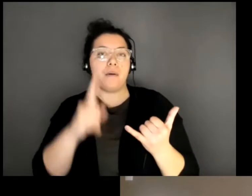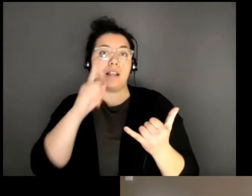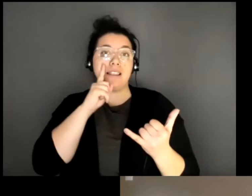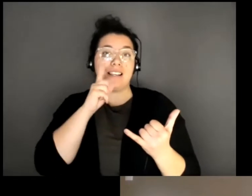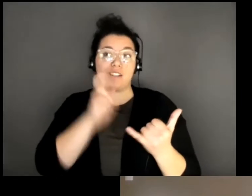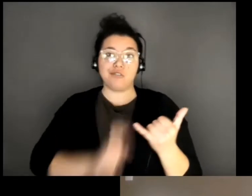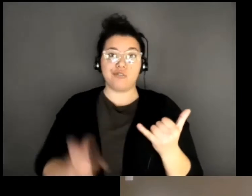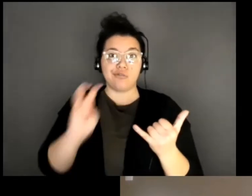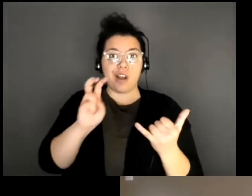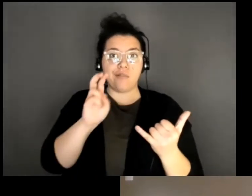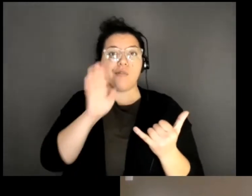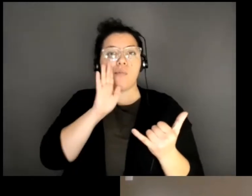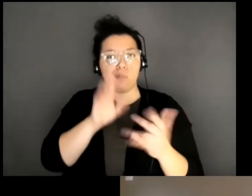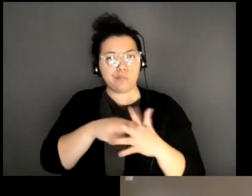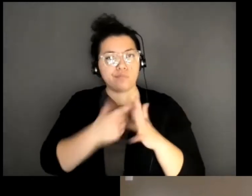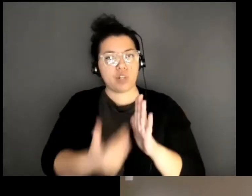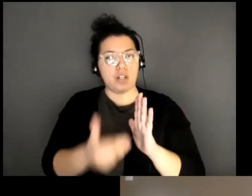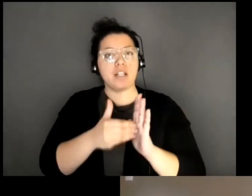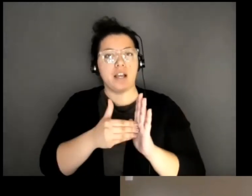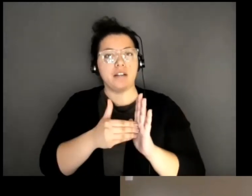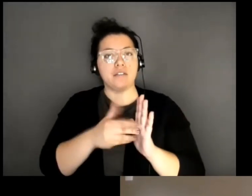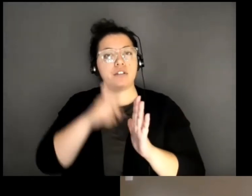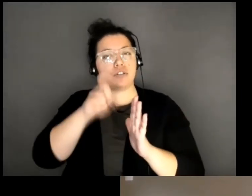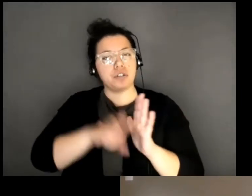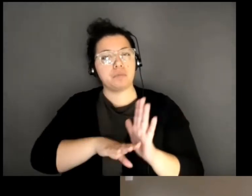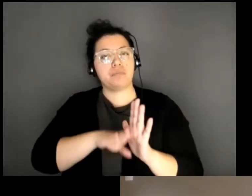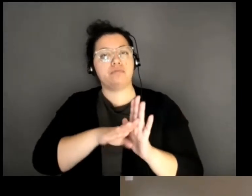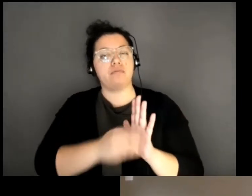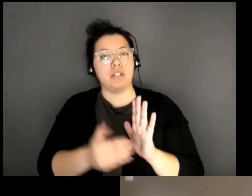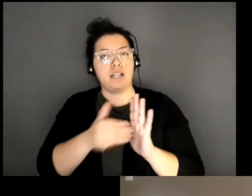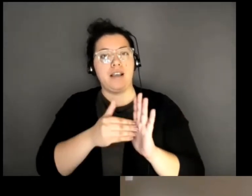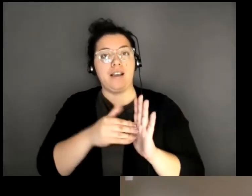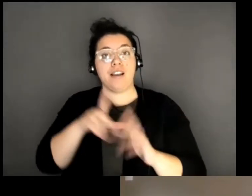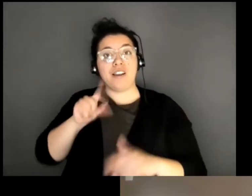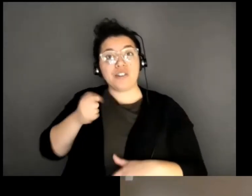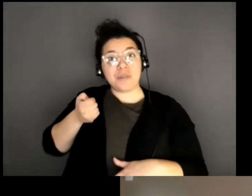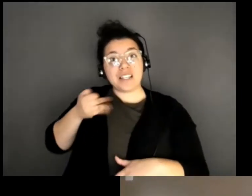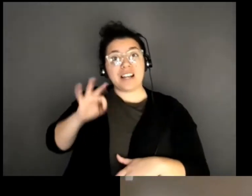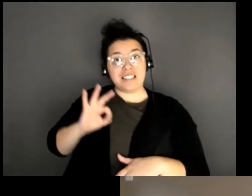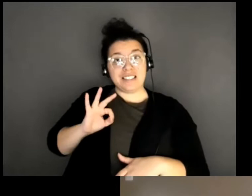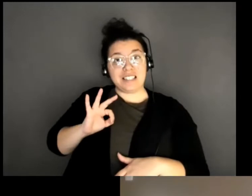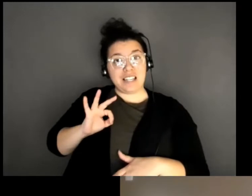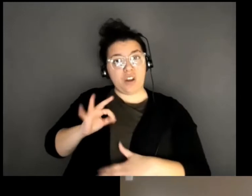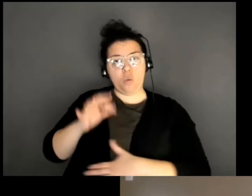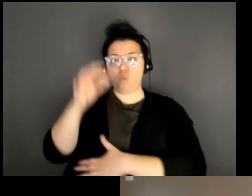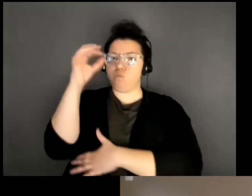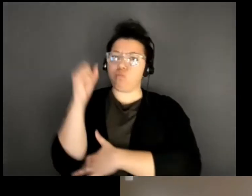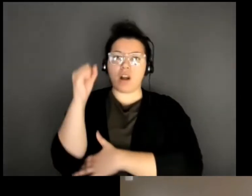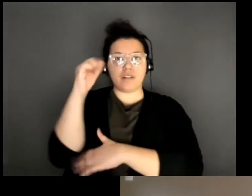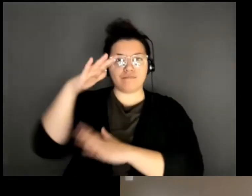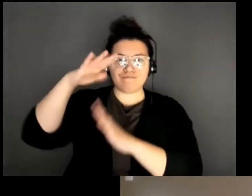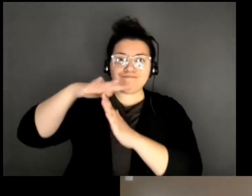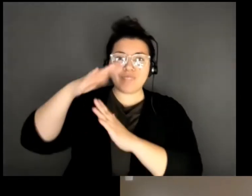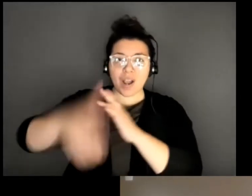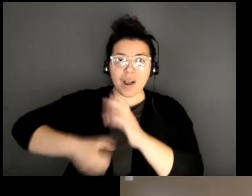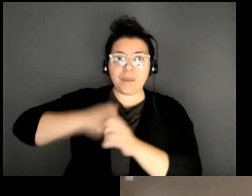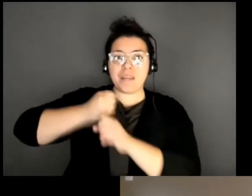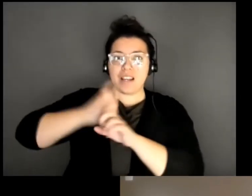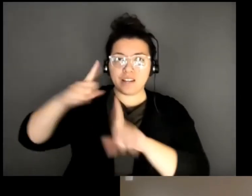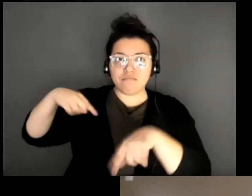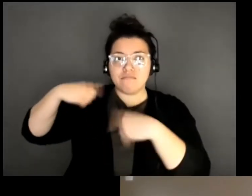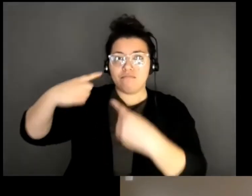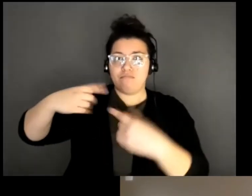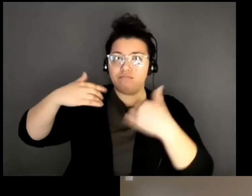and that we should pick back up. 2019 was a record occupancy year for the hospitality industry. We